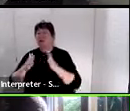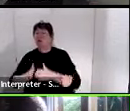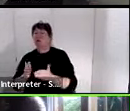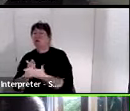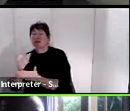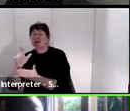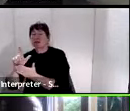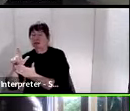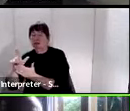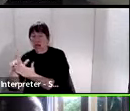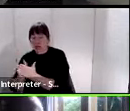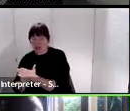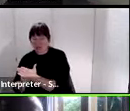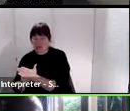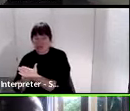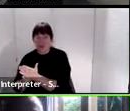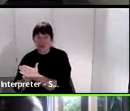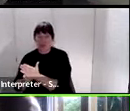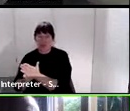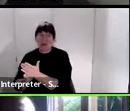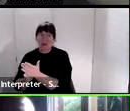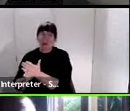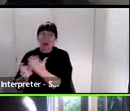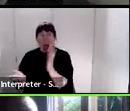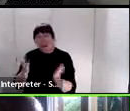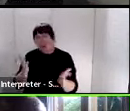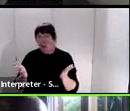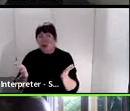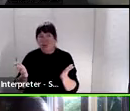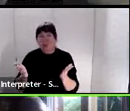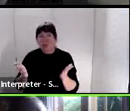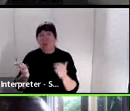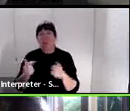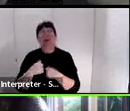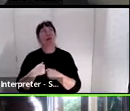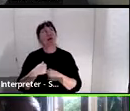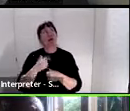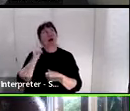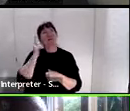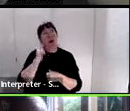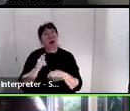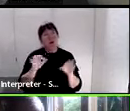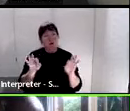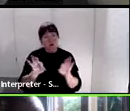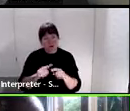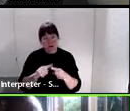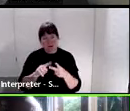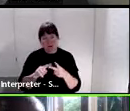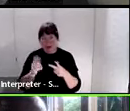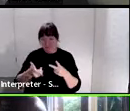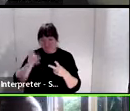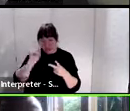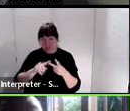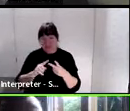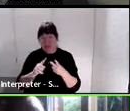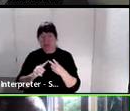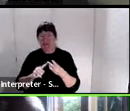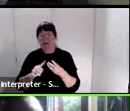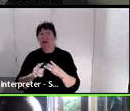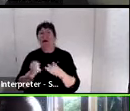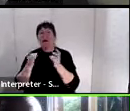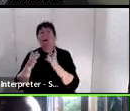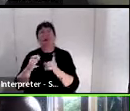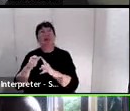know, I went down the route. Look, I've got a law degree, I've got a master's, I'm starting a PhD. I'm not a